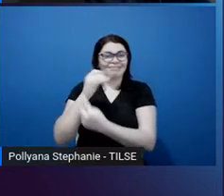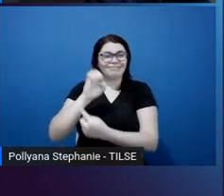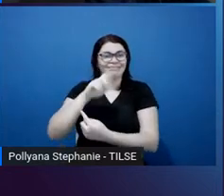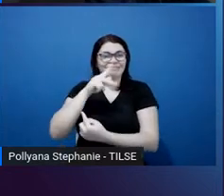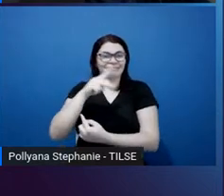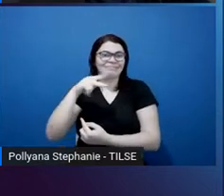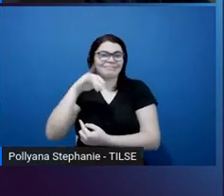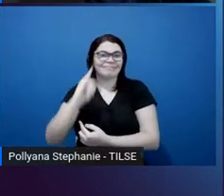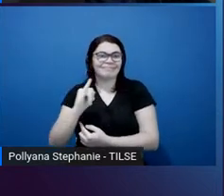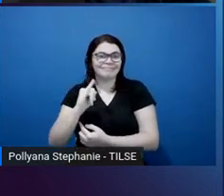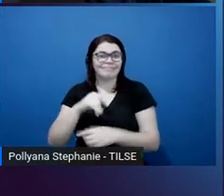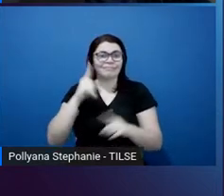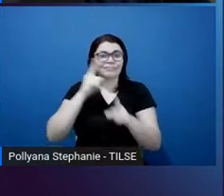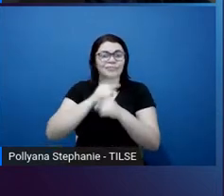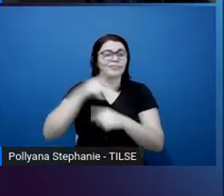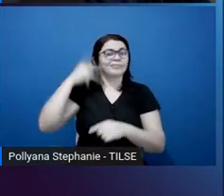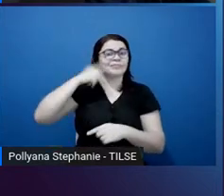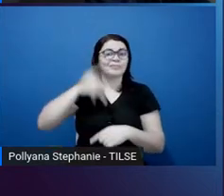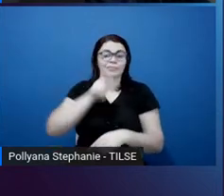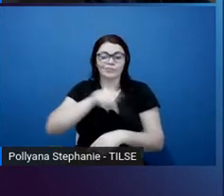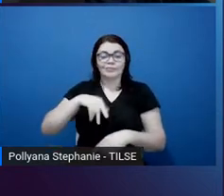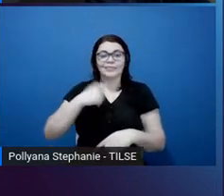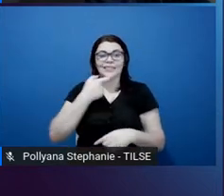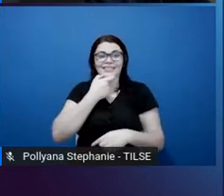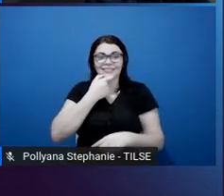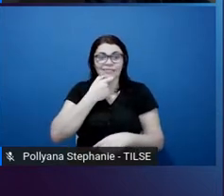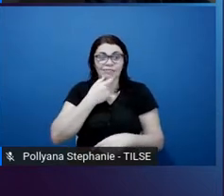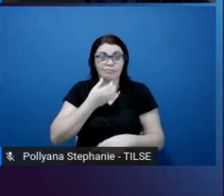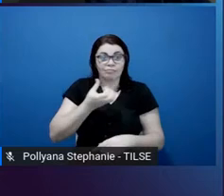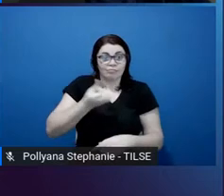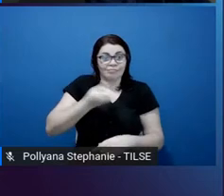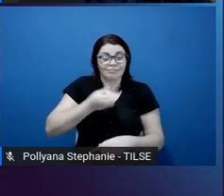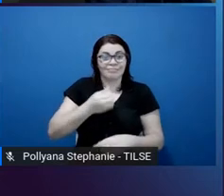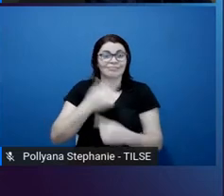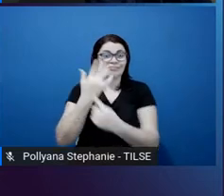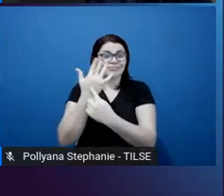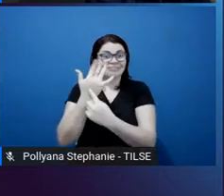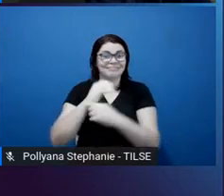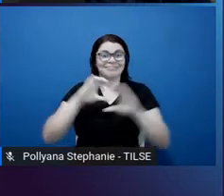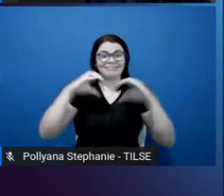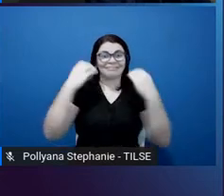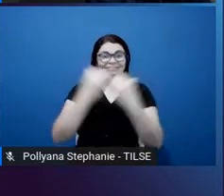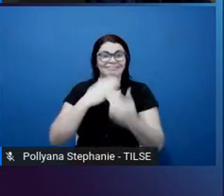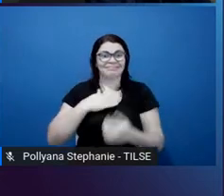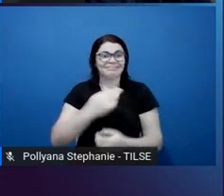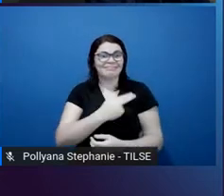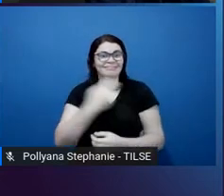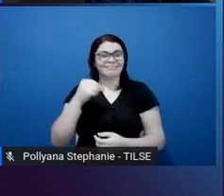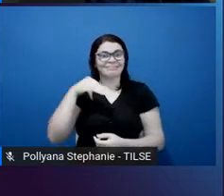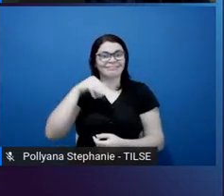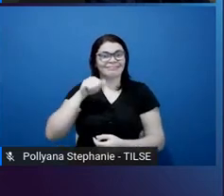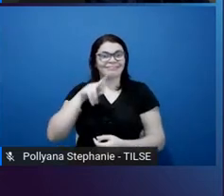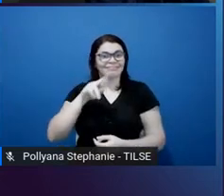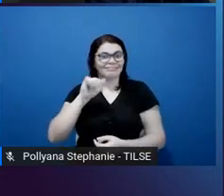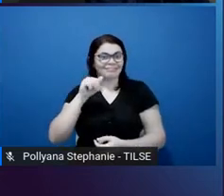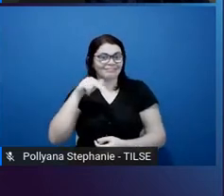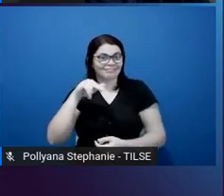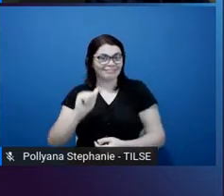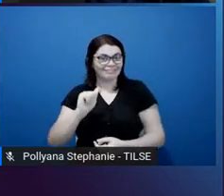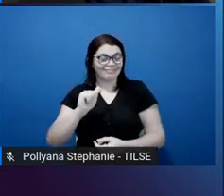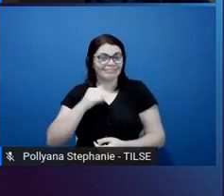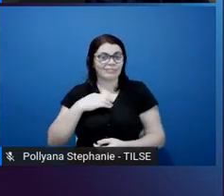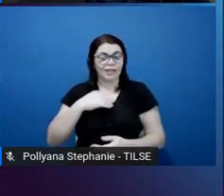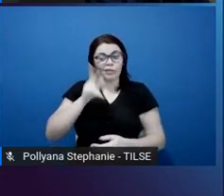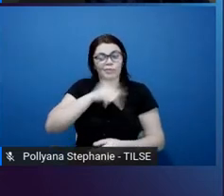Paraibano de Professores de Inglês, our 6th EPPI conference. My name is Mariana Pérez. I'm a professor and a